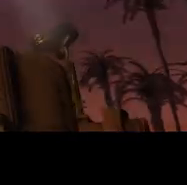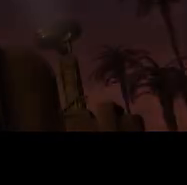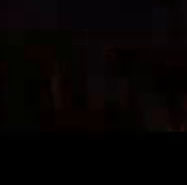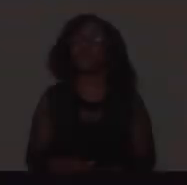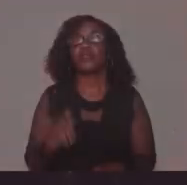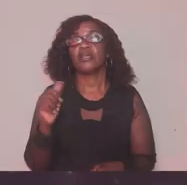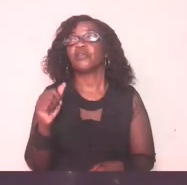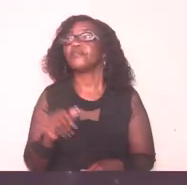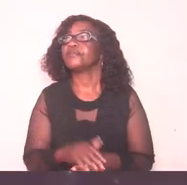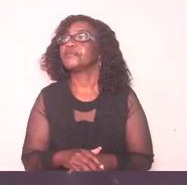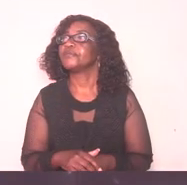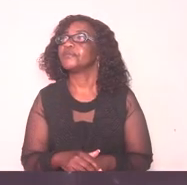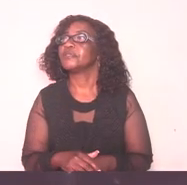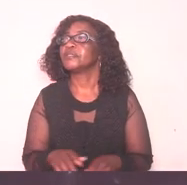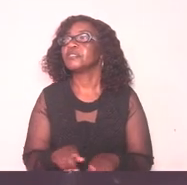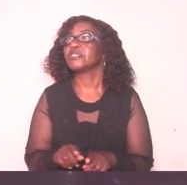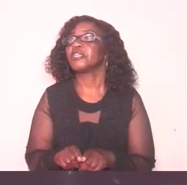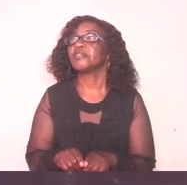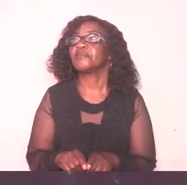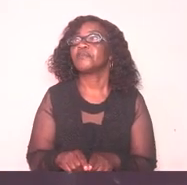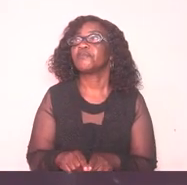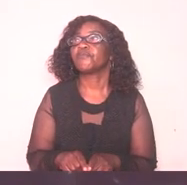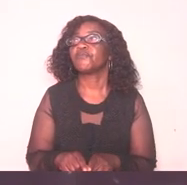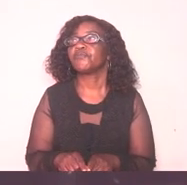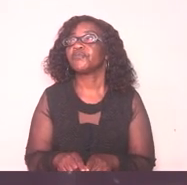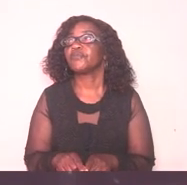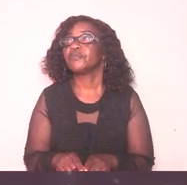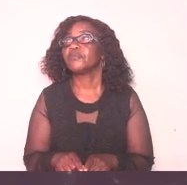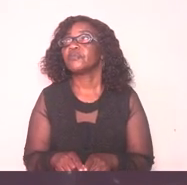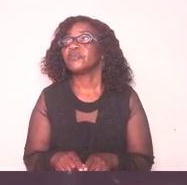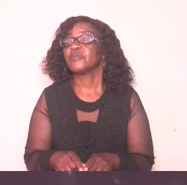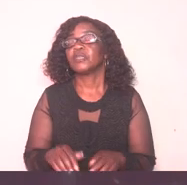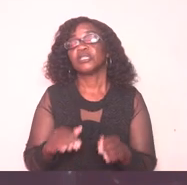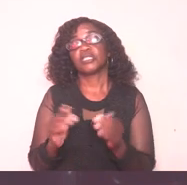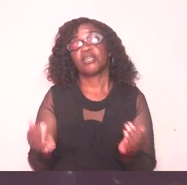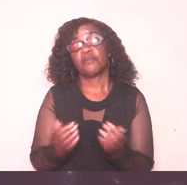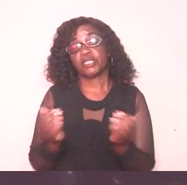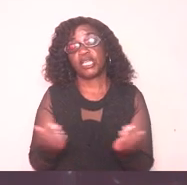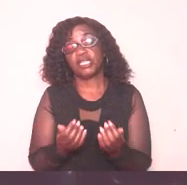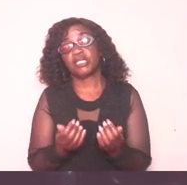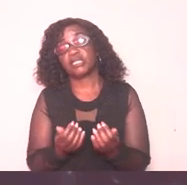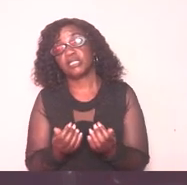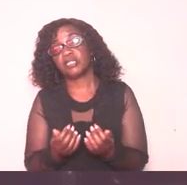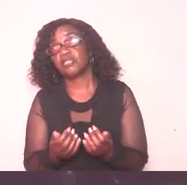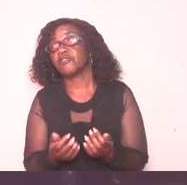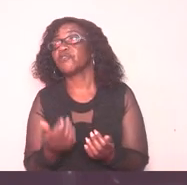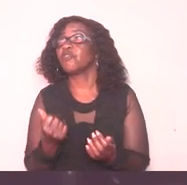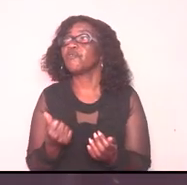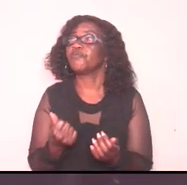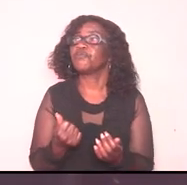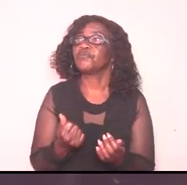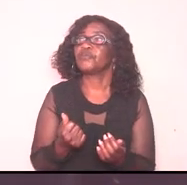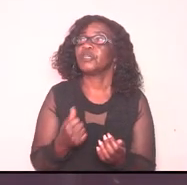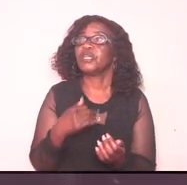Panel, this debate is about interrogating the point at which we protect individuals. Is it when we shield them from the actual reality, or is it when we